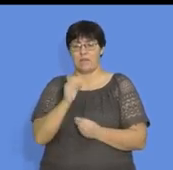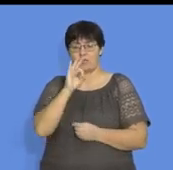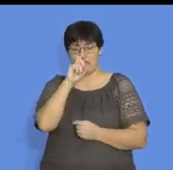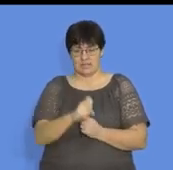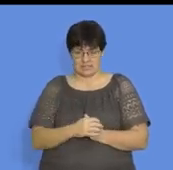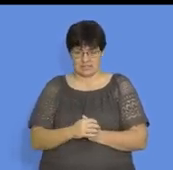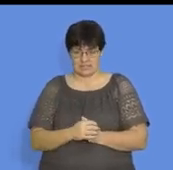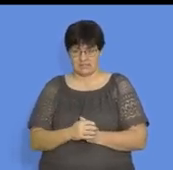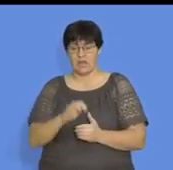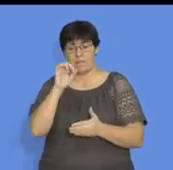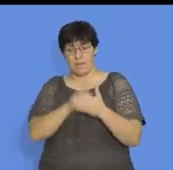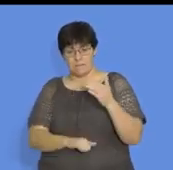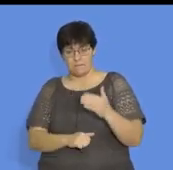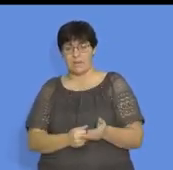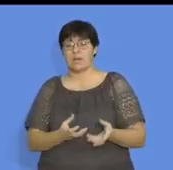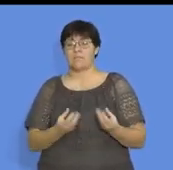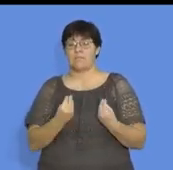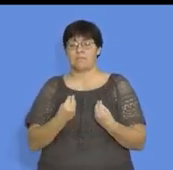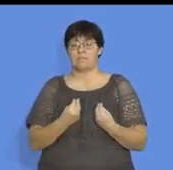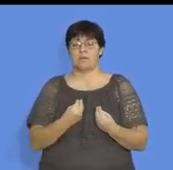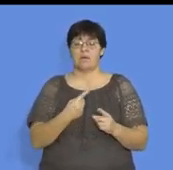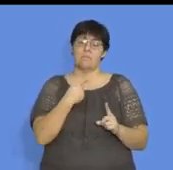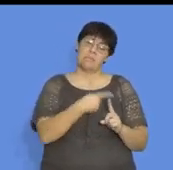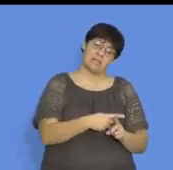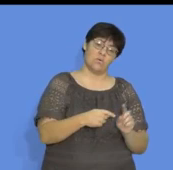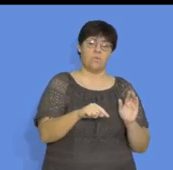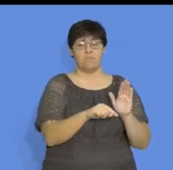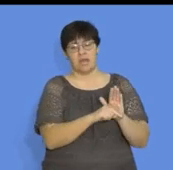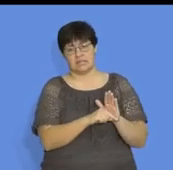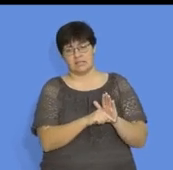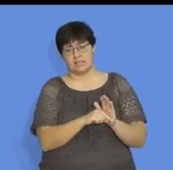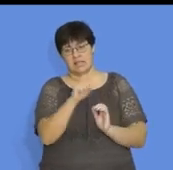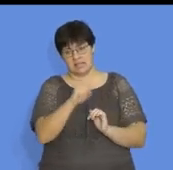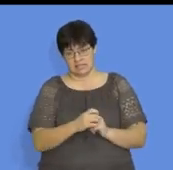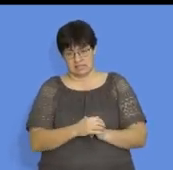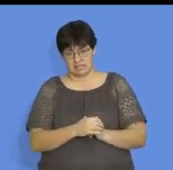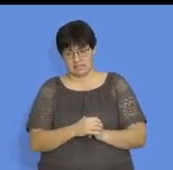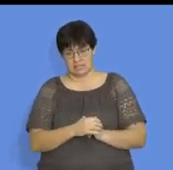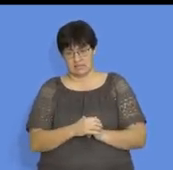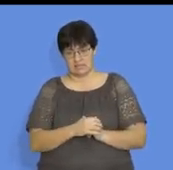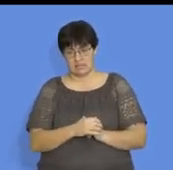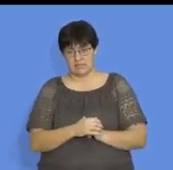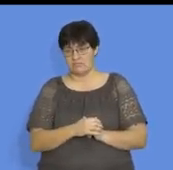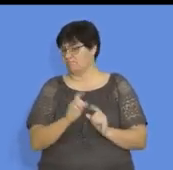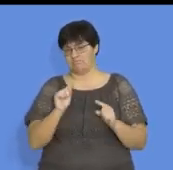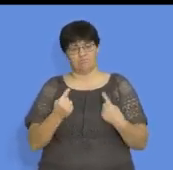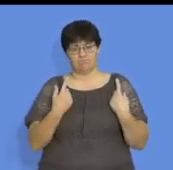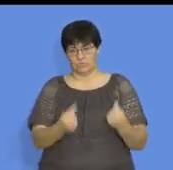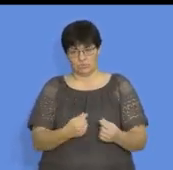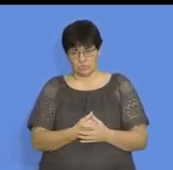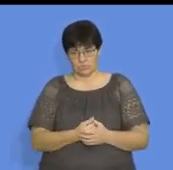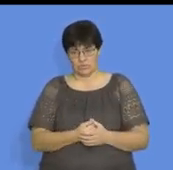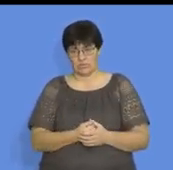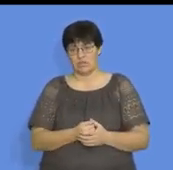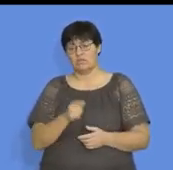3x. If I subtract them, I will either get a plus or a minus x, so it means I cannot do that.